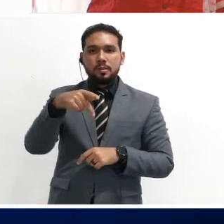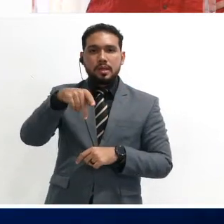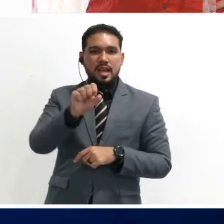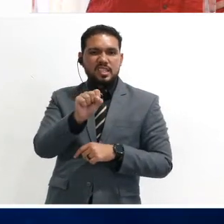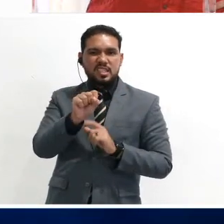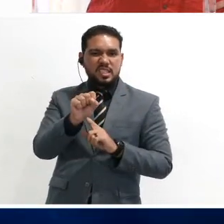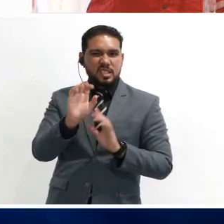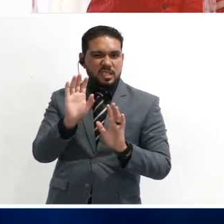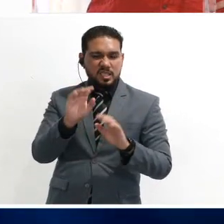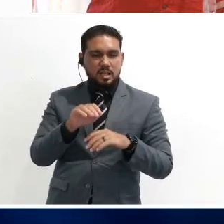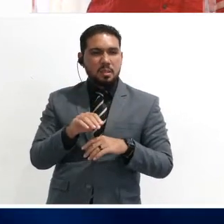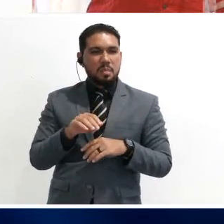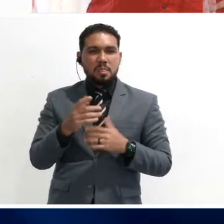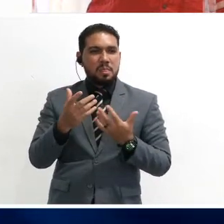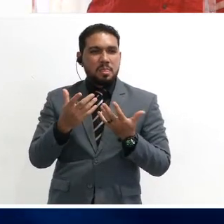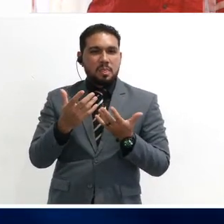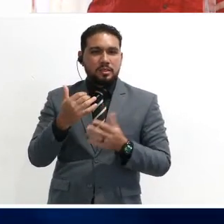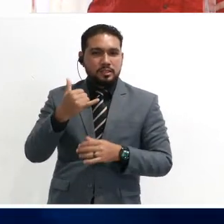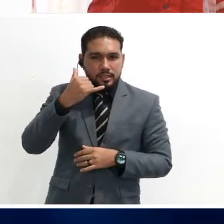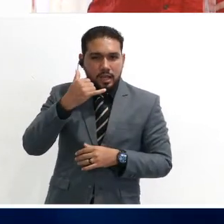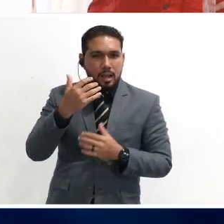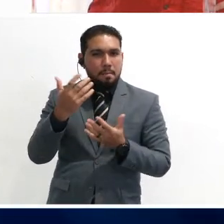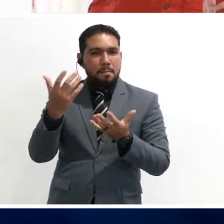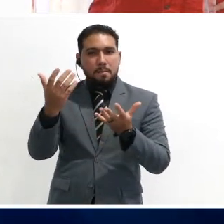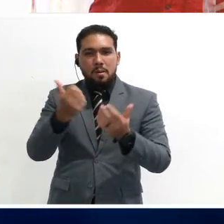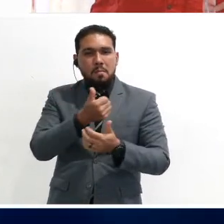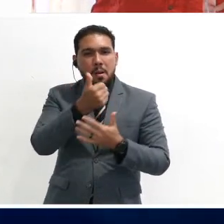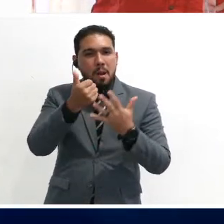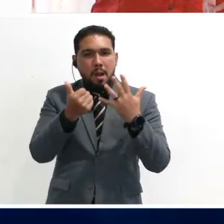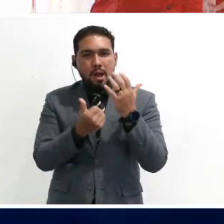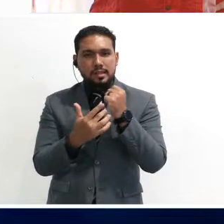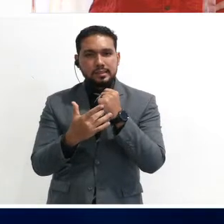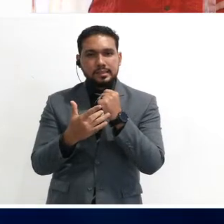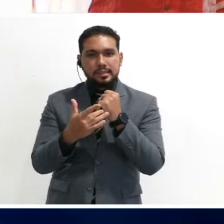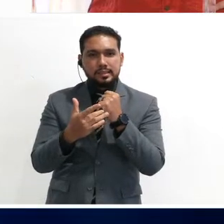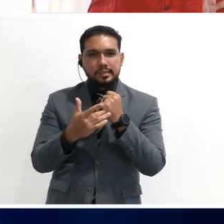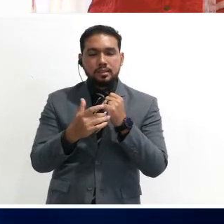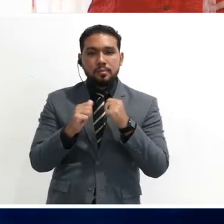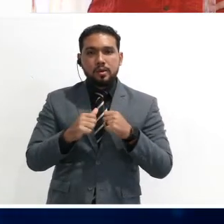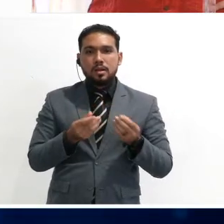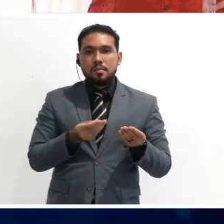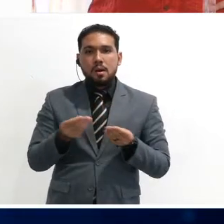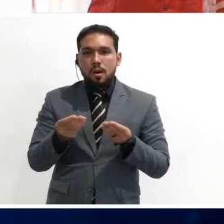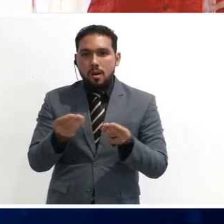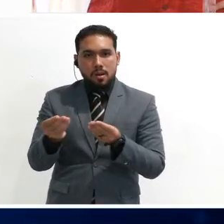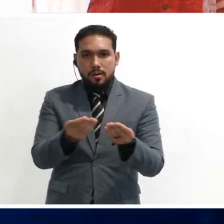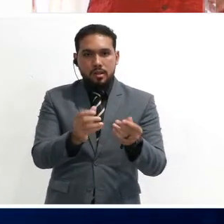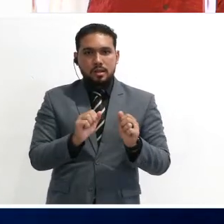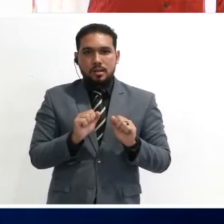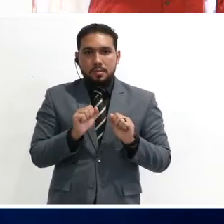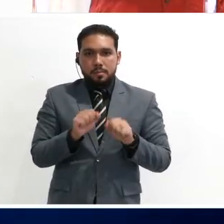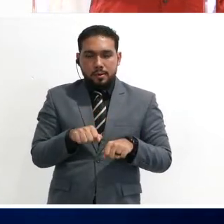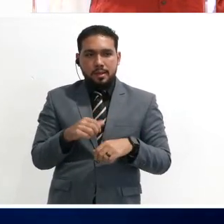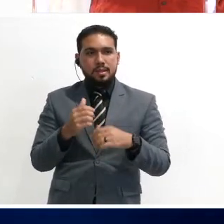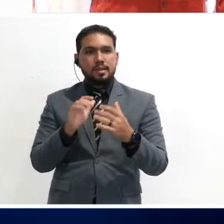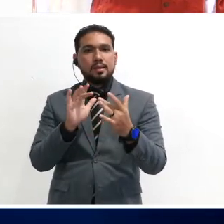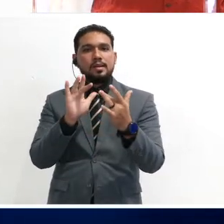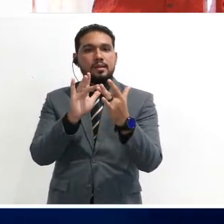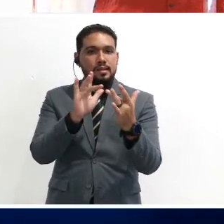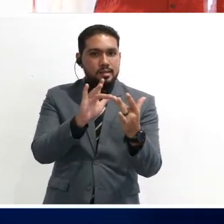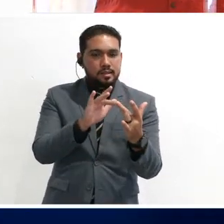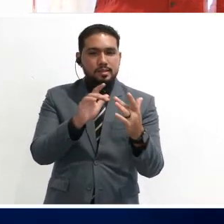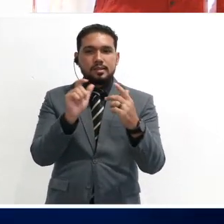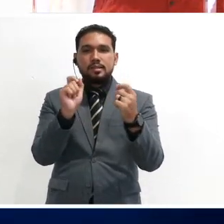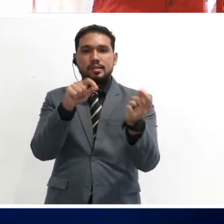and power management IC and a charger. And they have connectivity, wireless